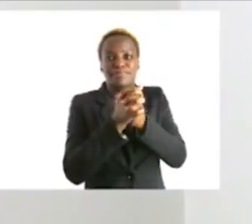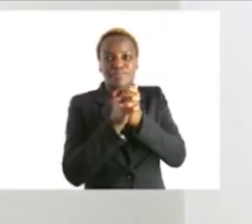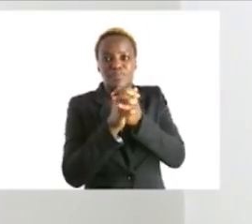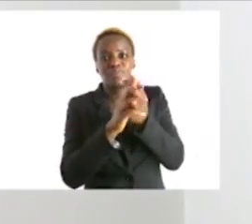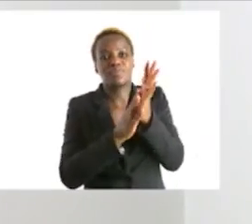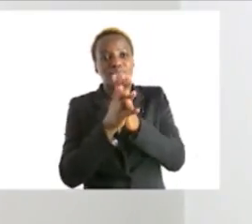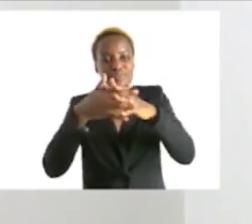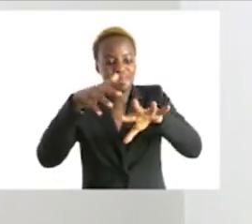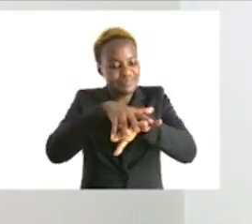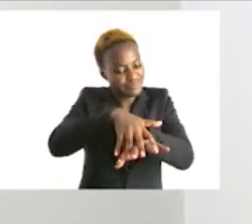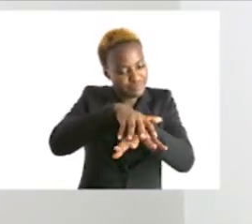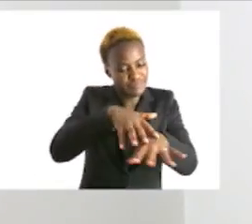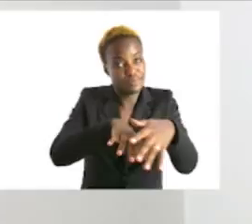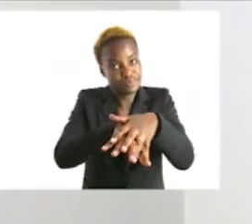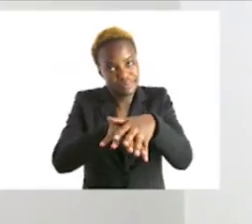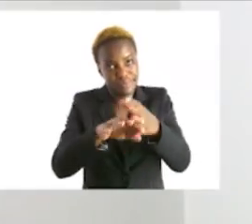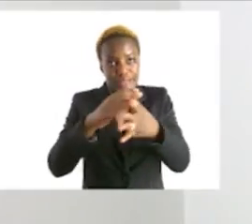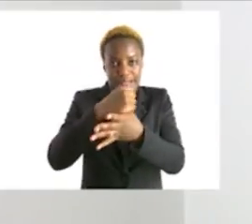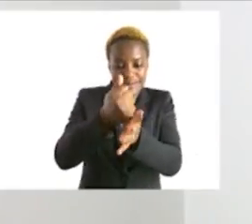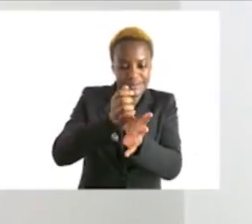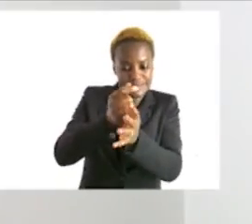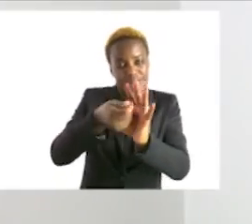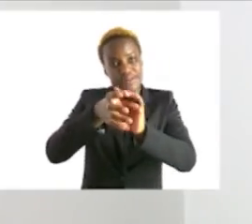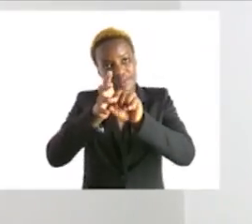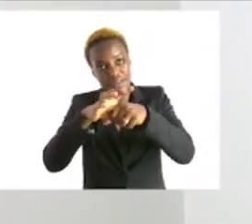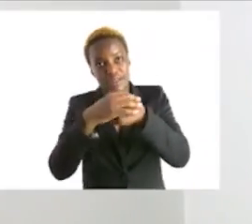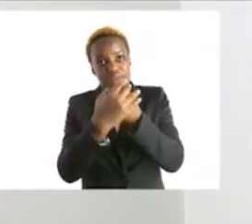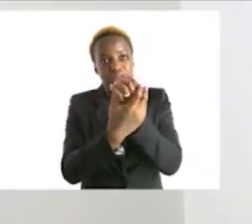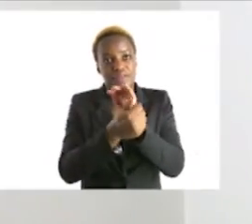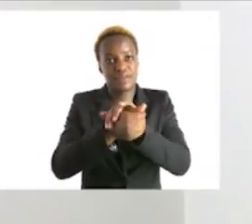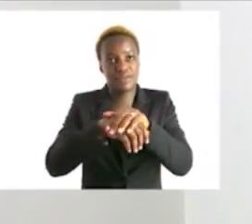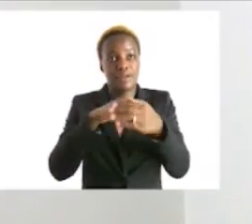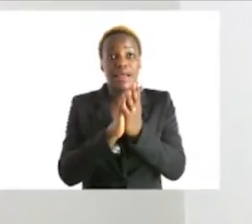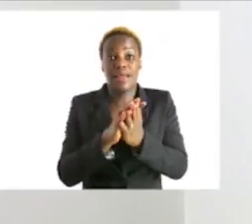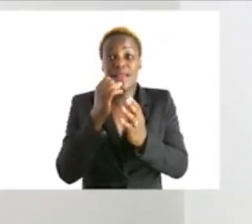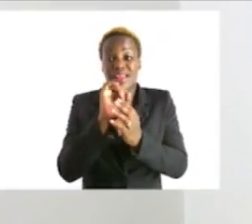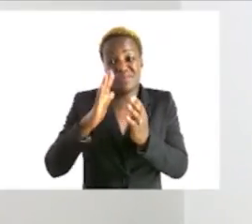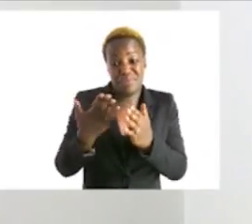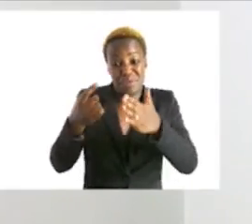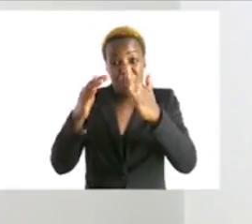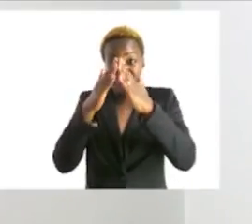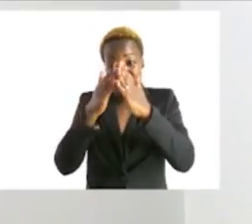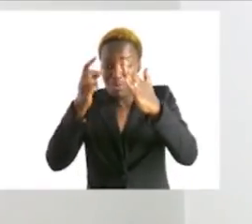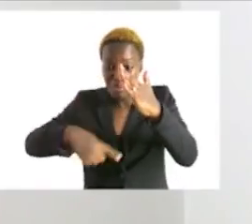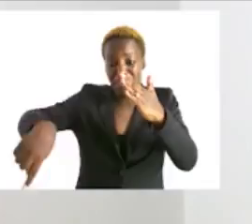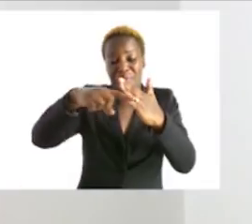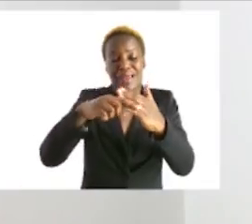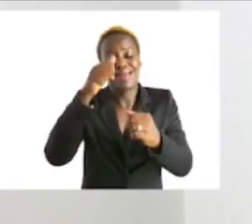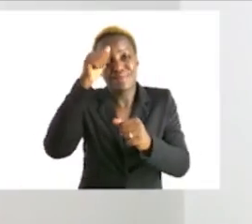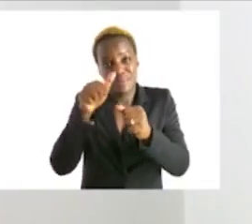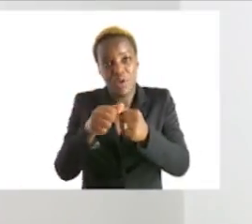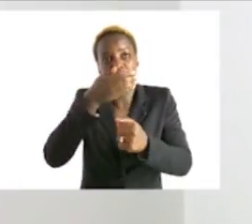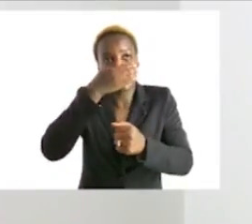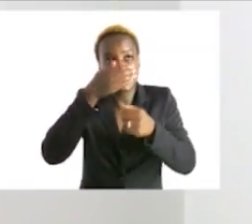fingers around your thumbs as well and if you need to go outside please make sure you always put on